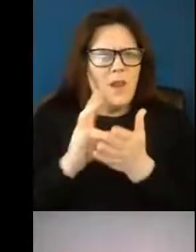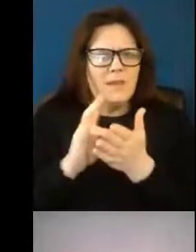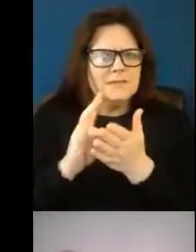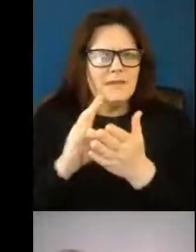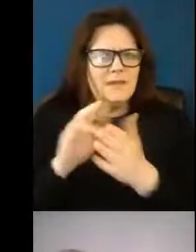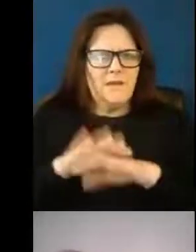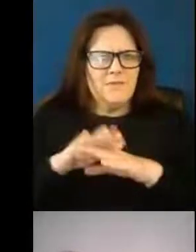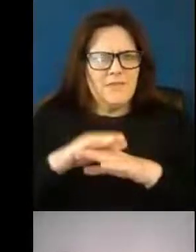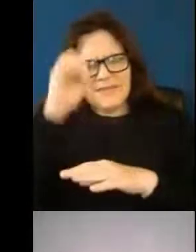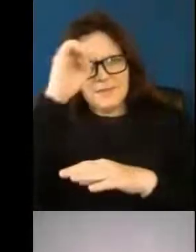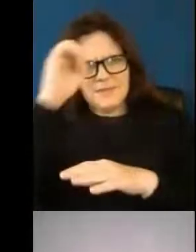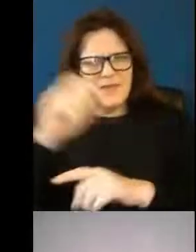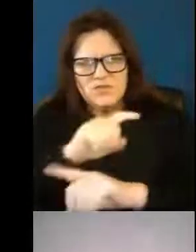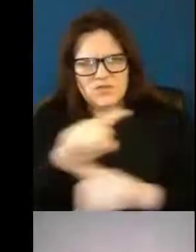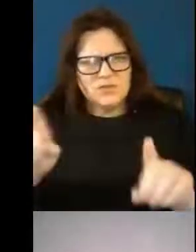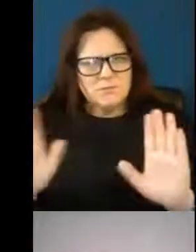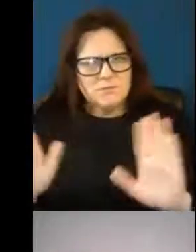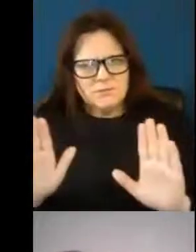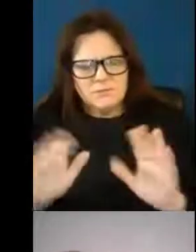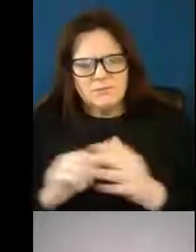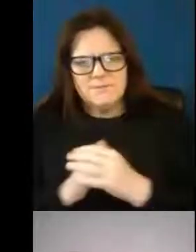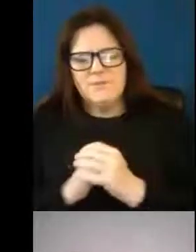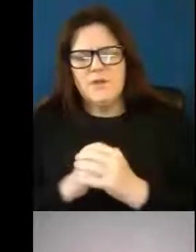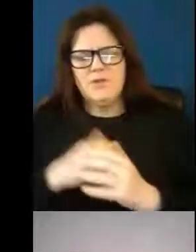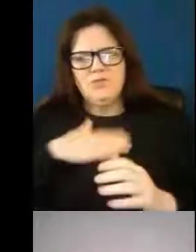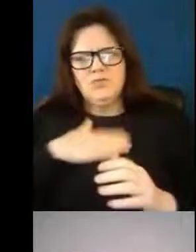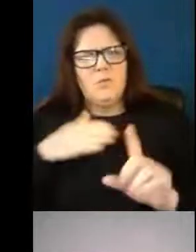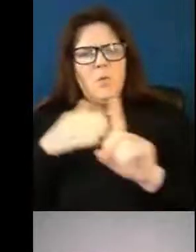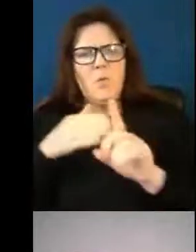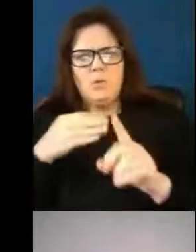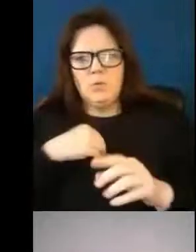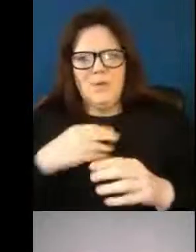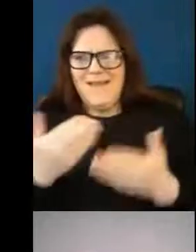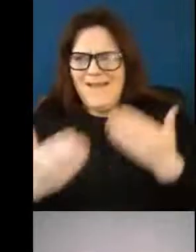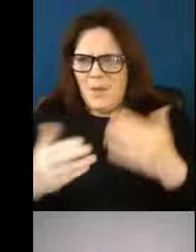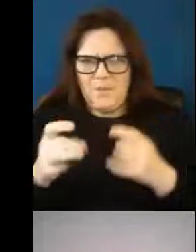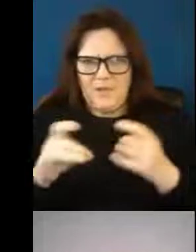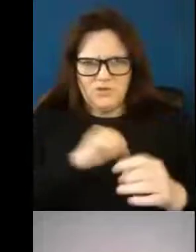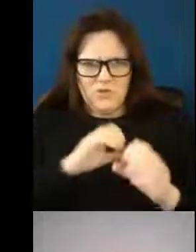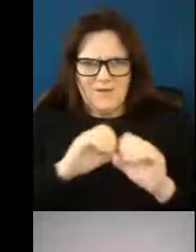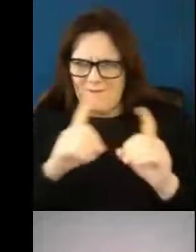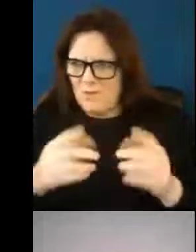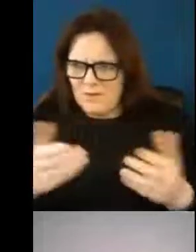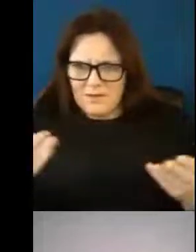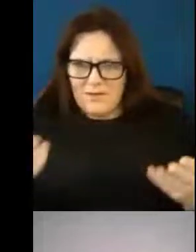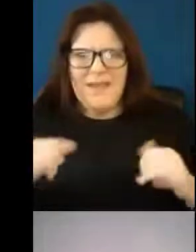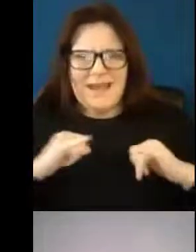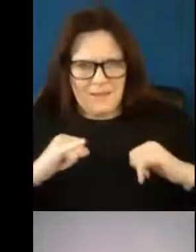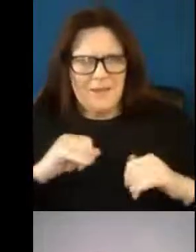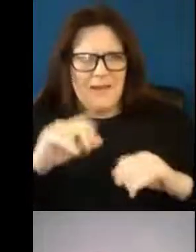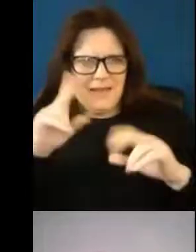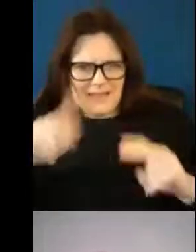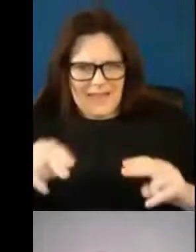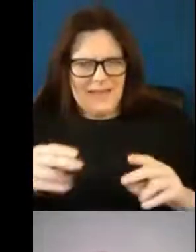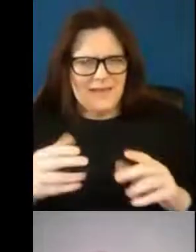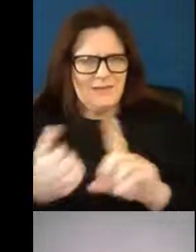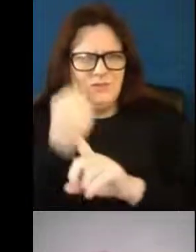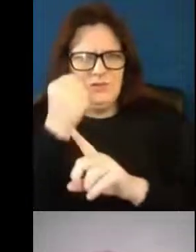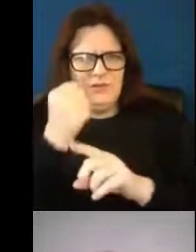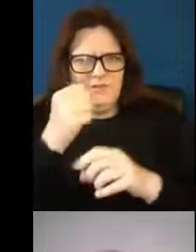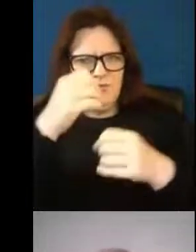the expectations, but just to provide the strategies that enable learners to attain